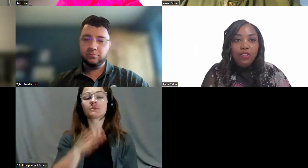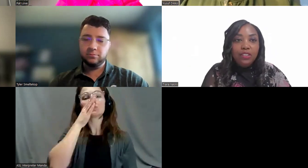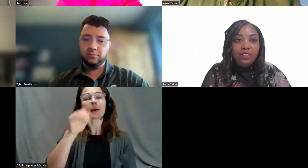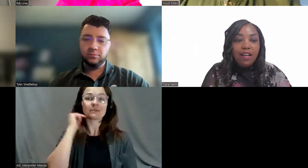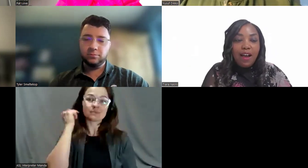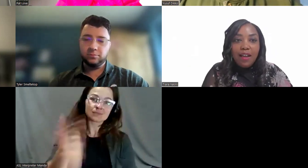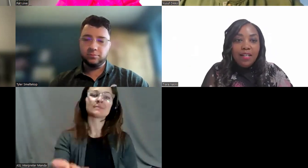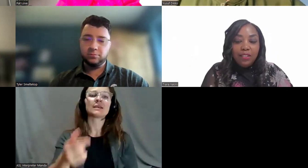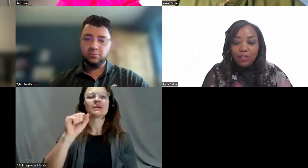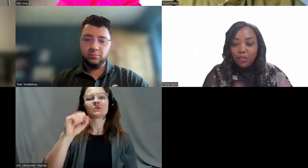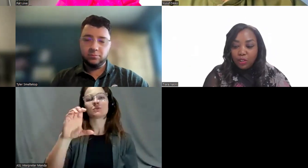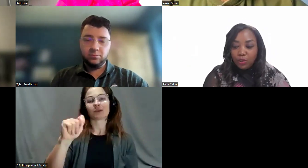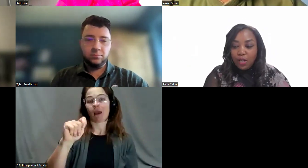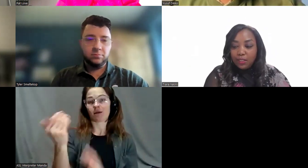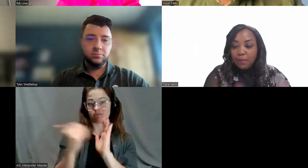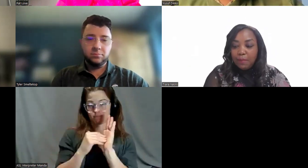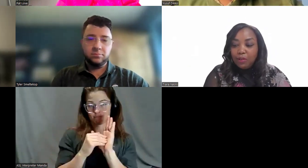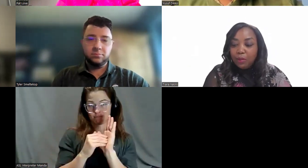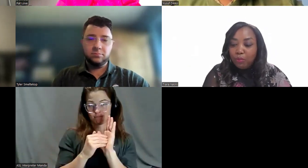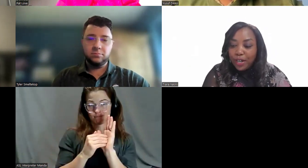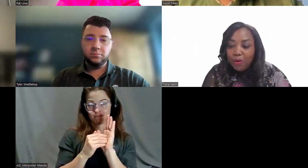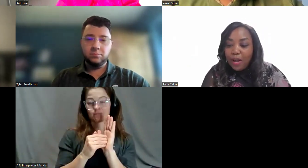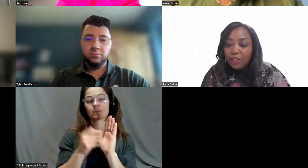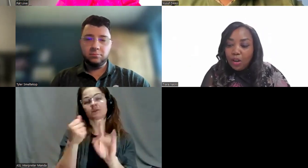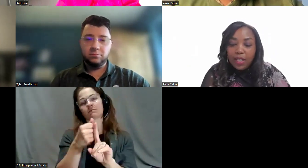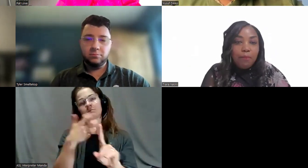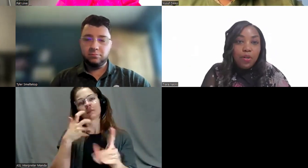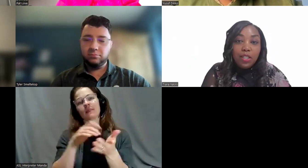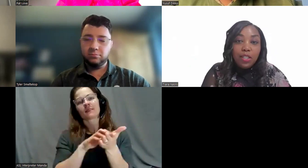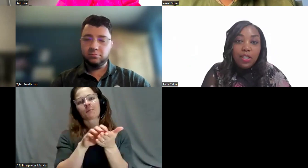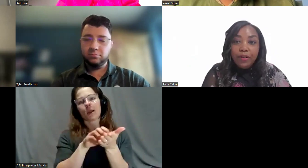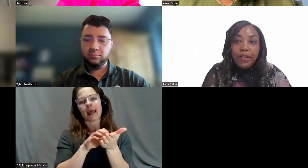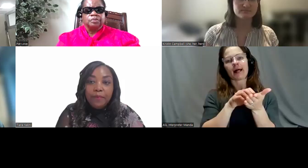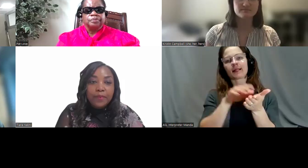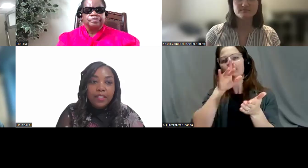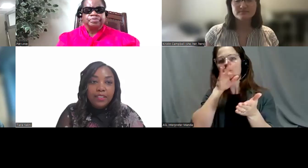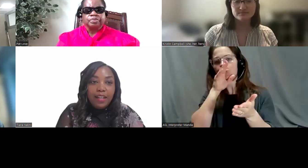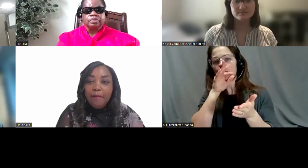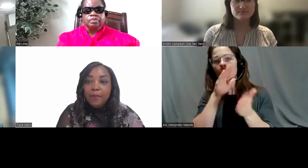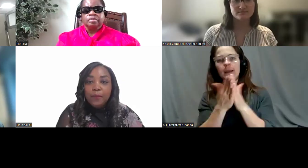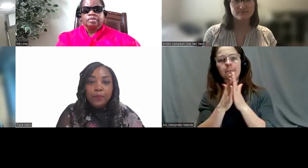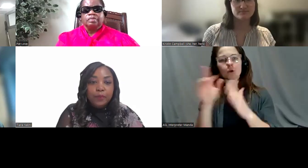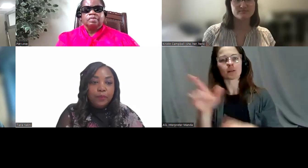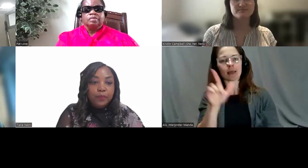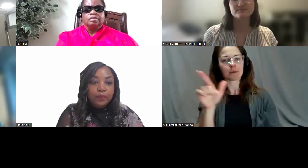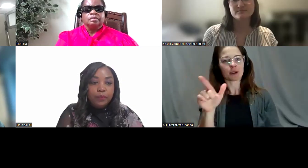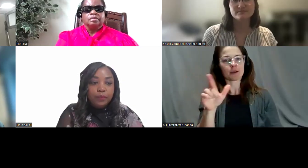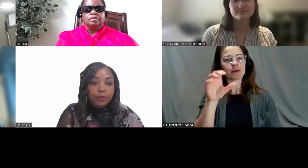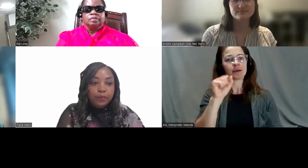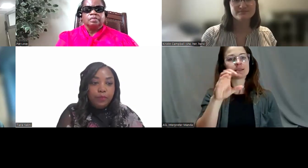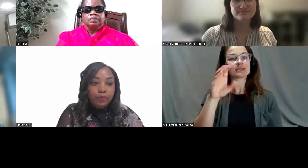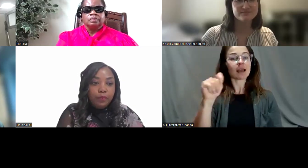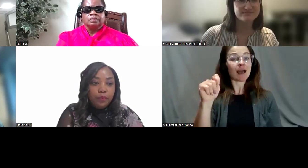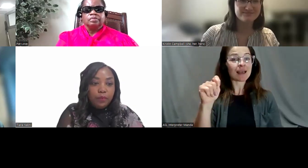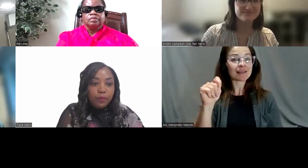back over to Scott to talk to us about the Braille and Talking Book Library. Scott?